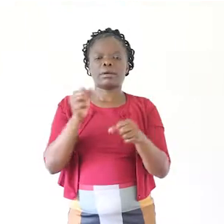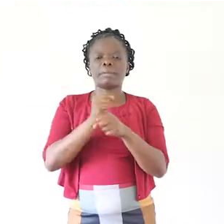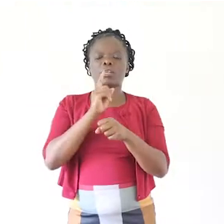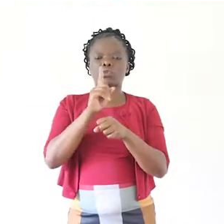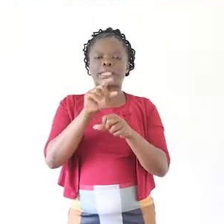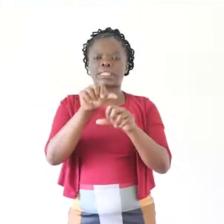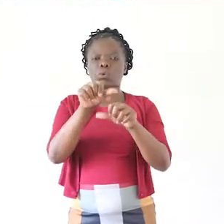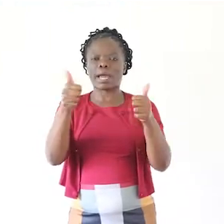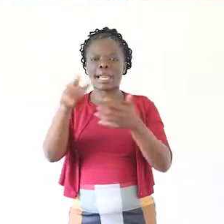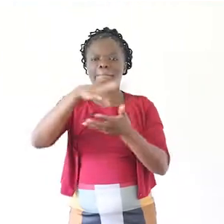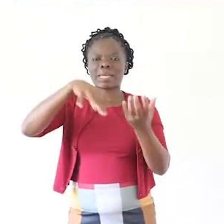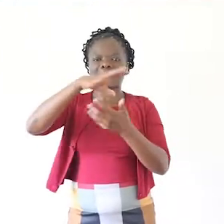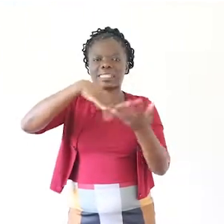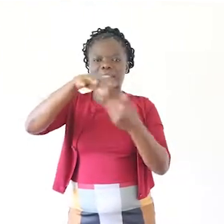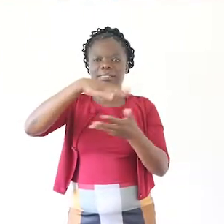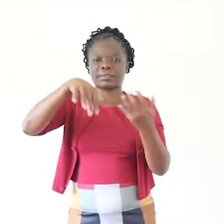Ensure it's well mixed.